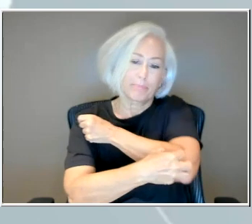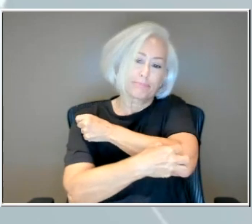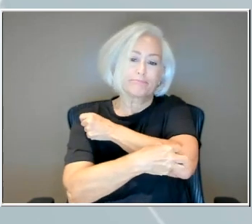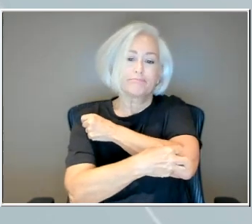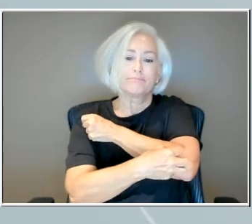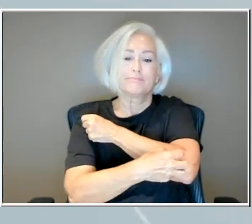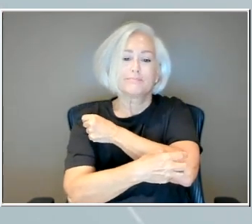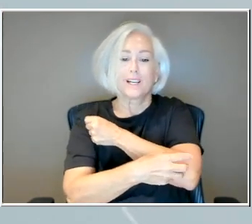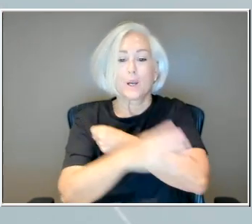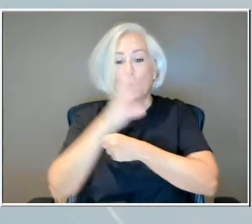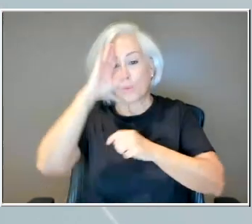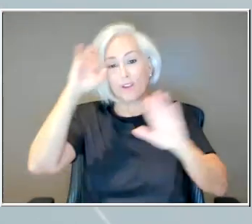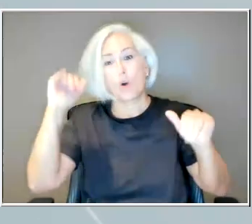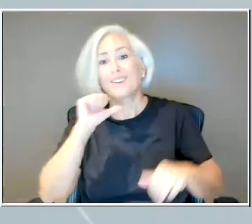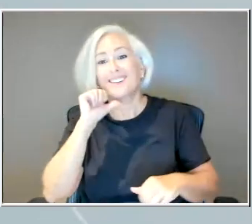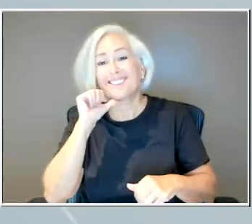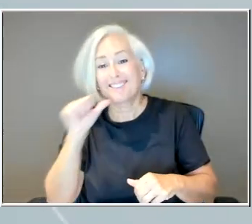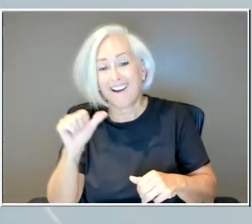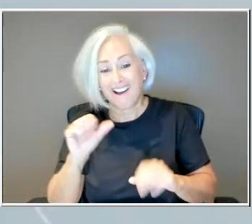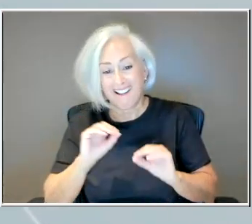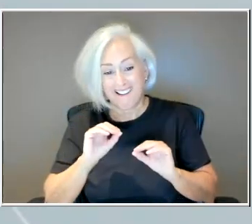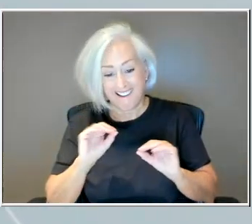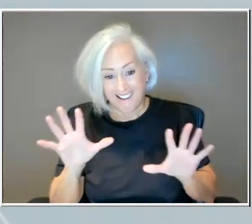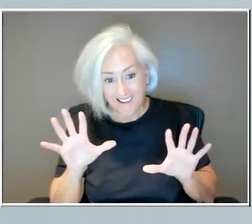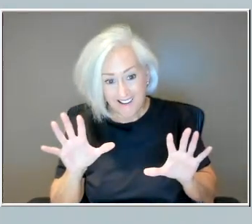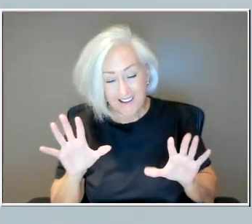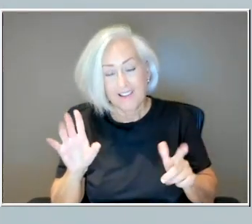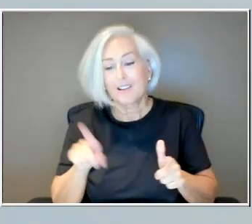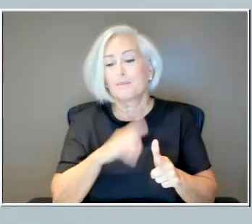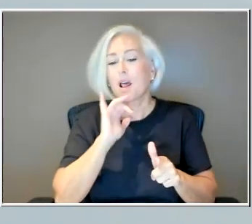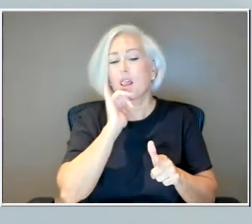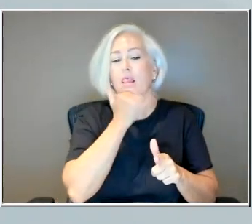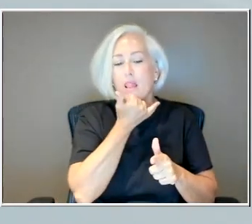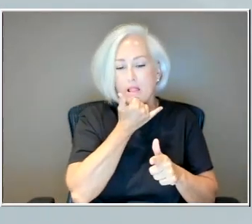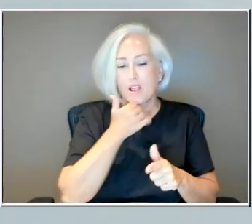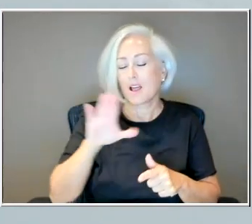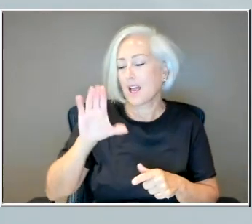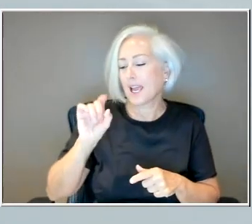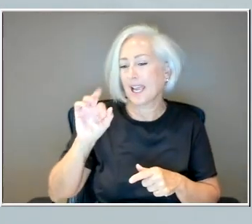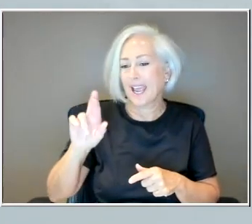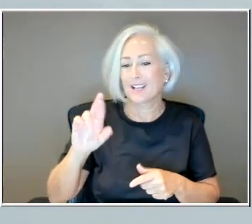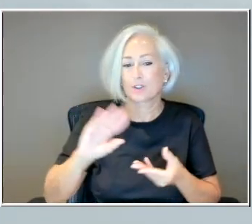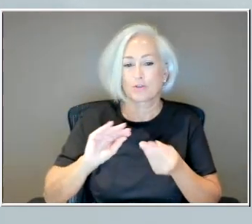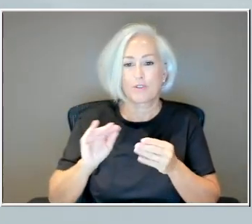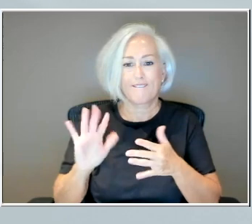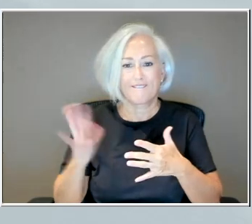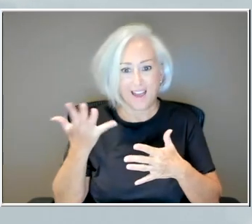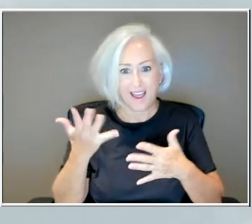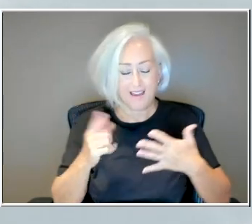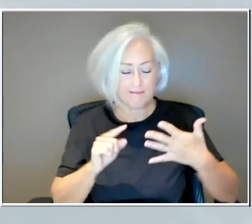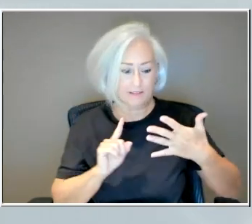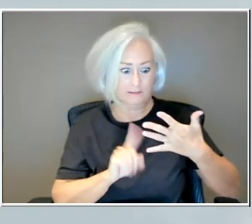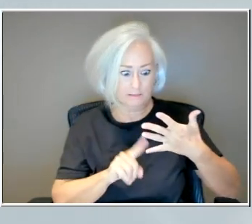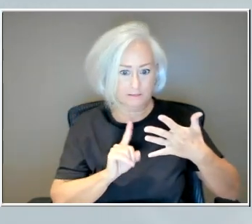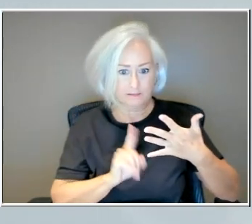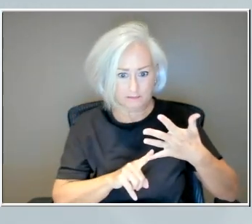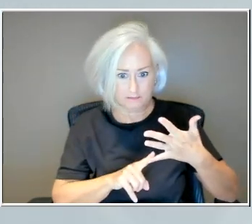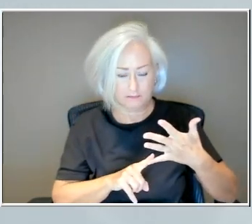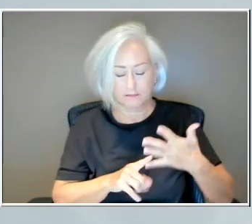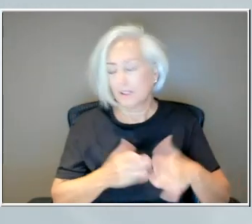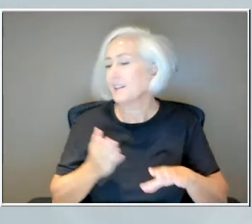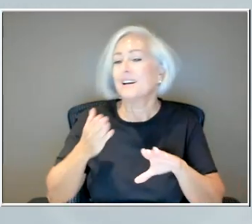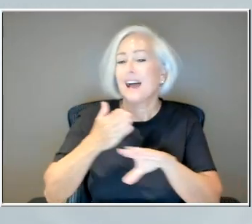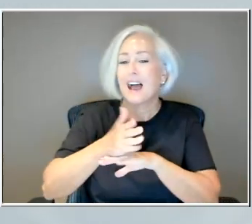number 5. So after all the treatments and the side effects and stress that you had been going through, how did you